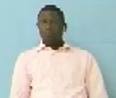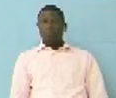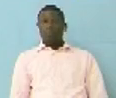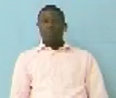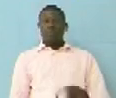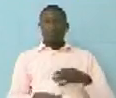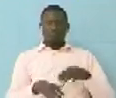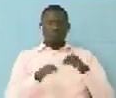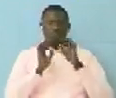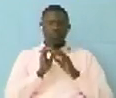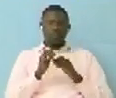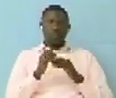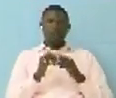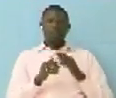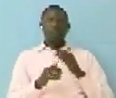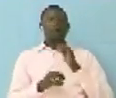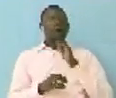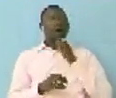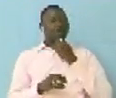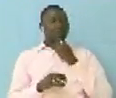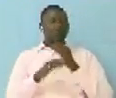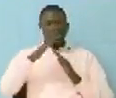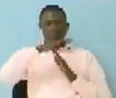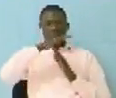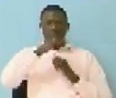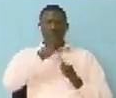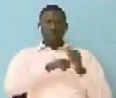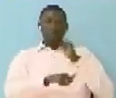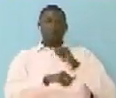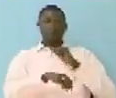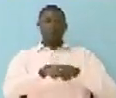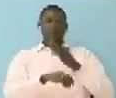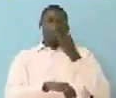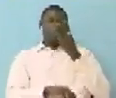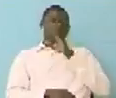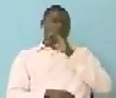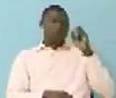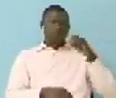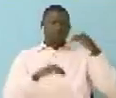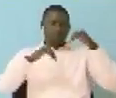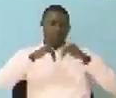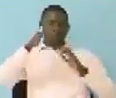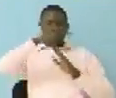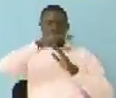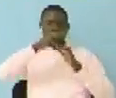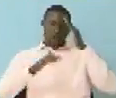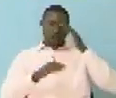will take a lunch break and come back at 3 o'clock. Meeting is adjourned. Thank you all very much.